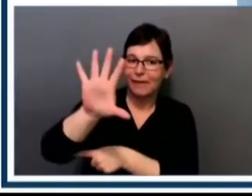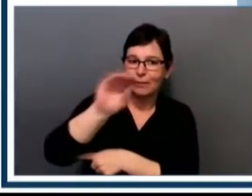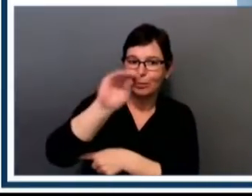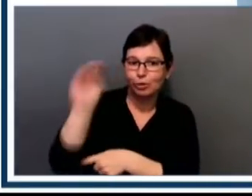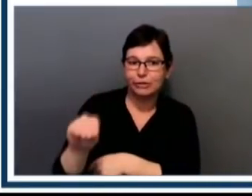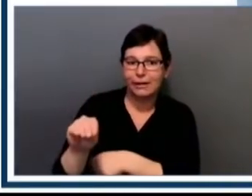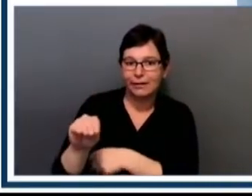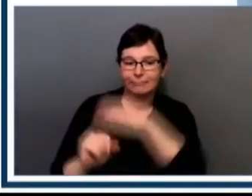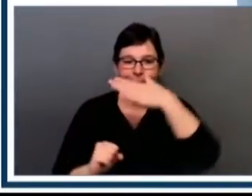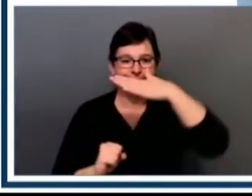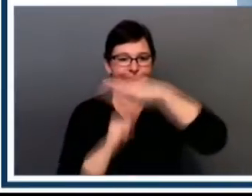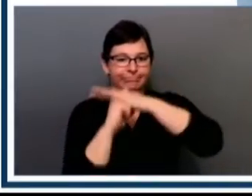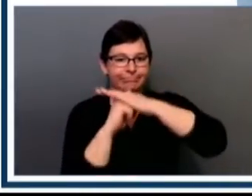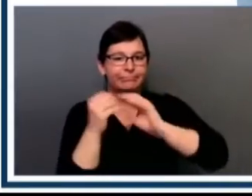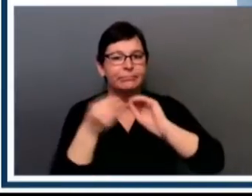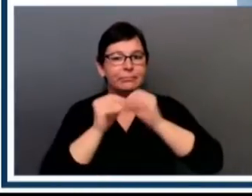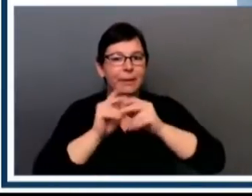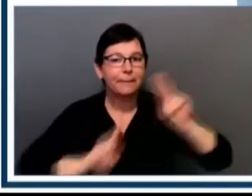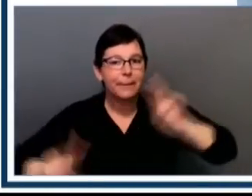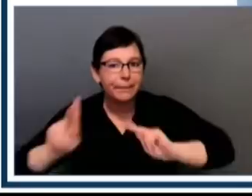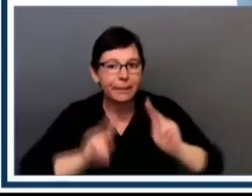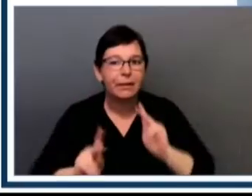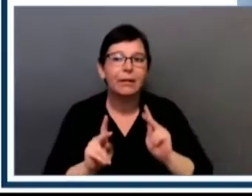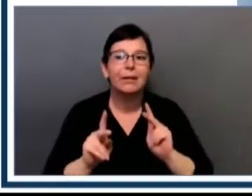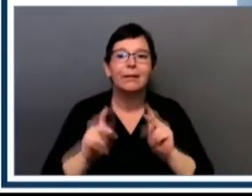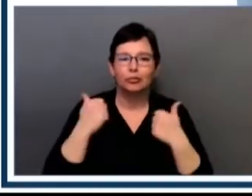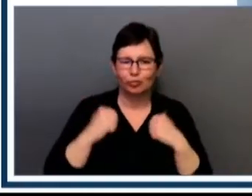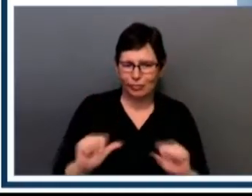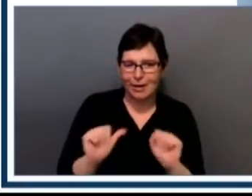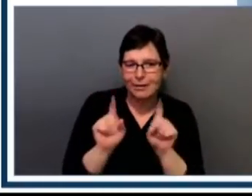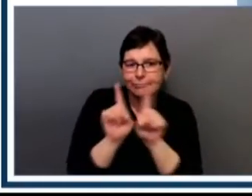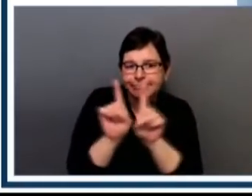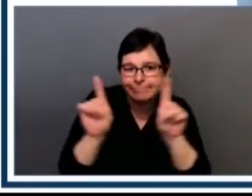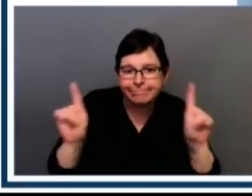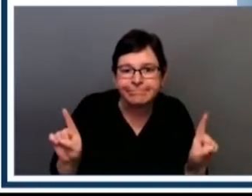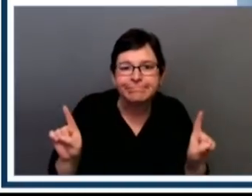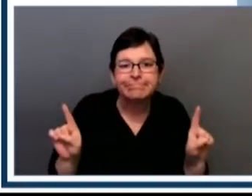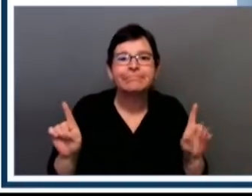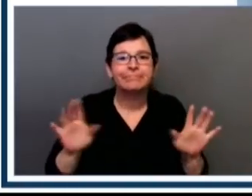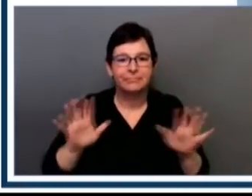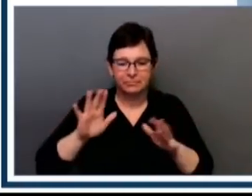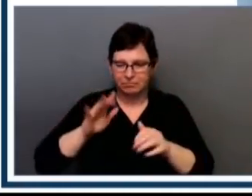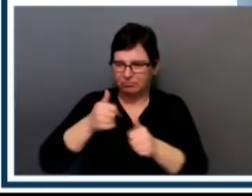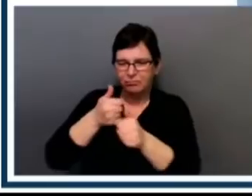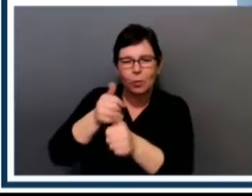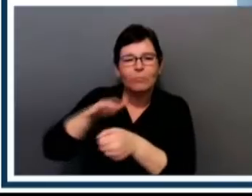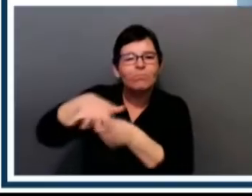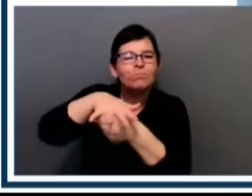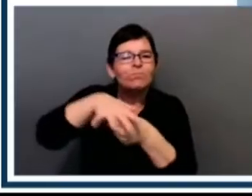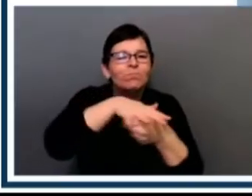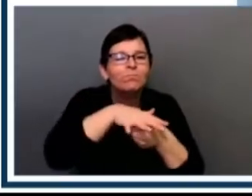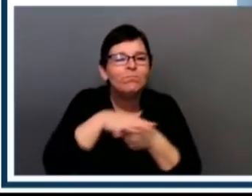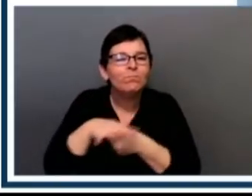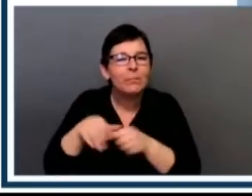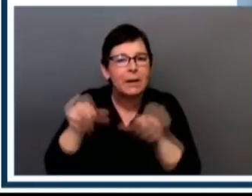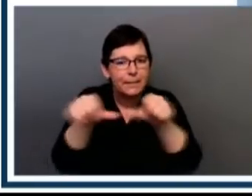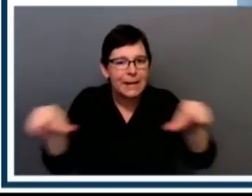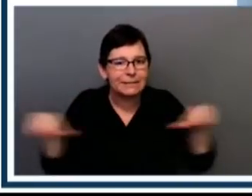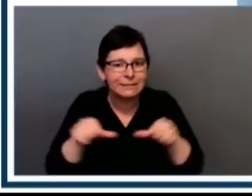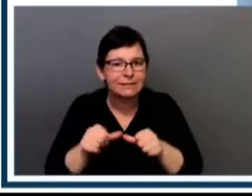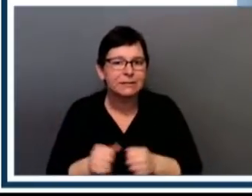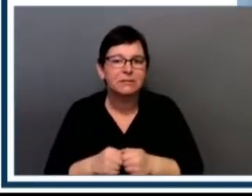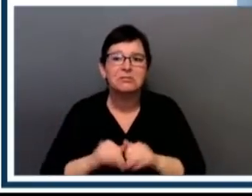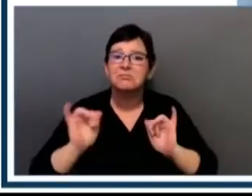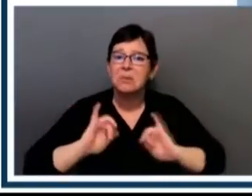and competitions, faith gatherings, receptions, meetings, and so on. The informal gathering limit